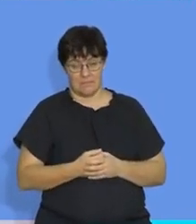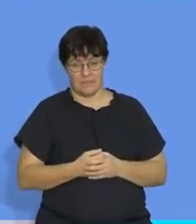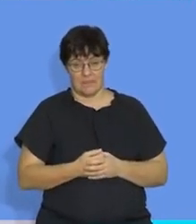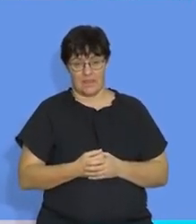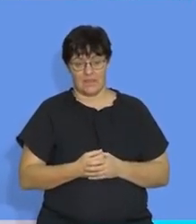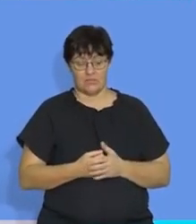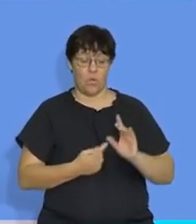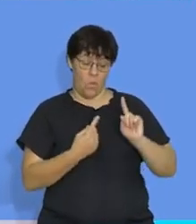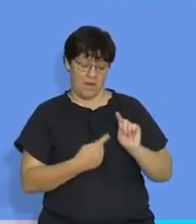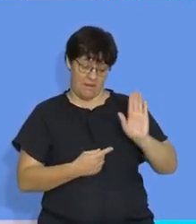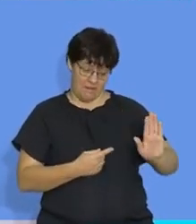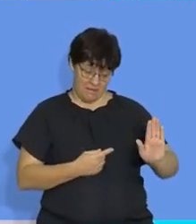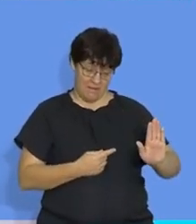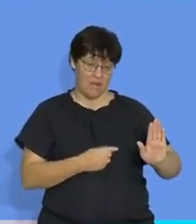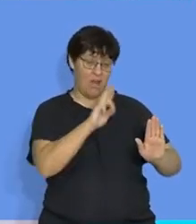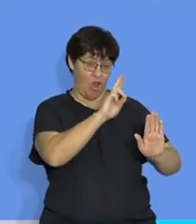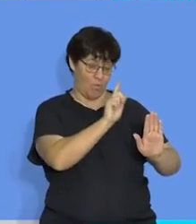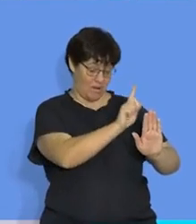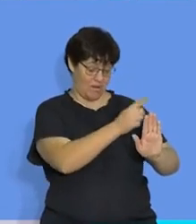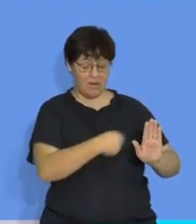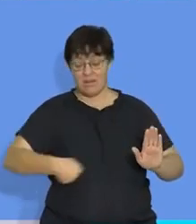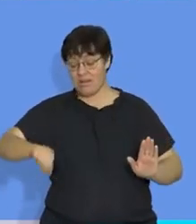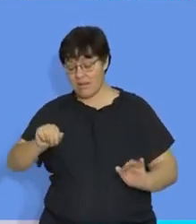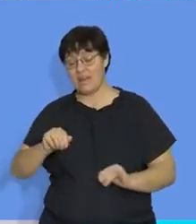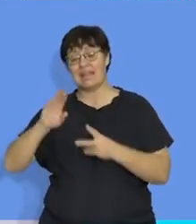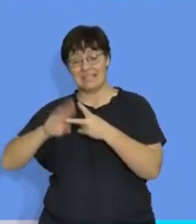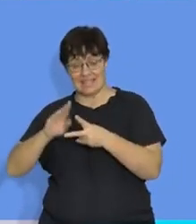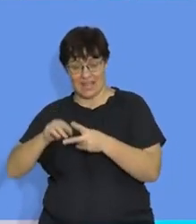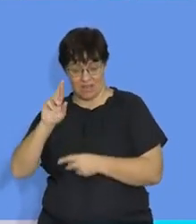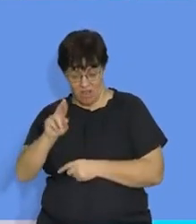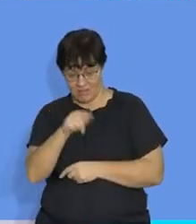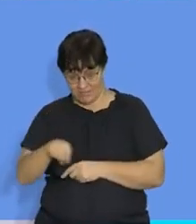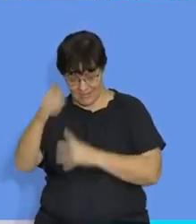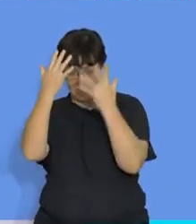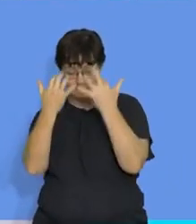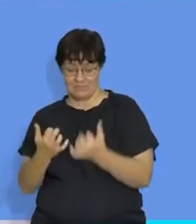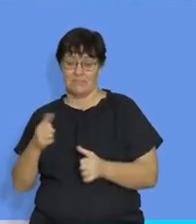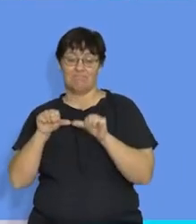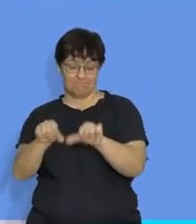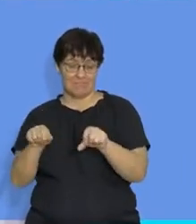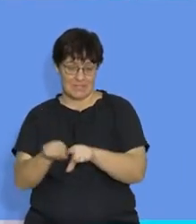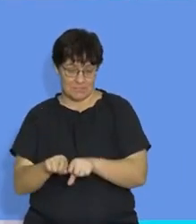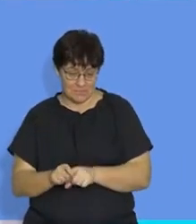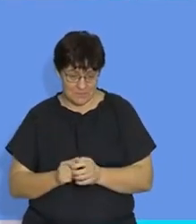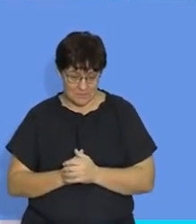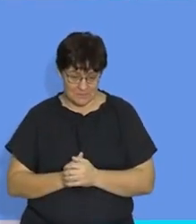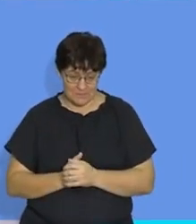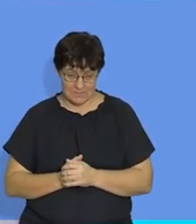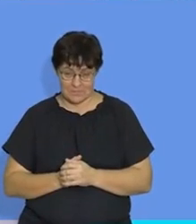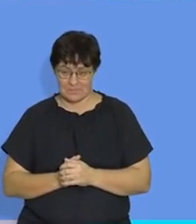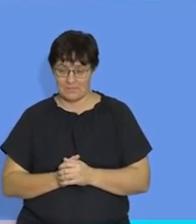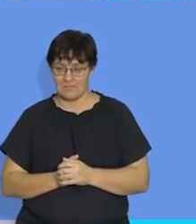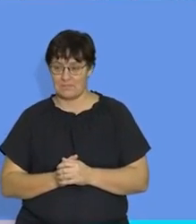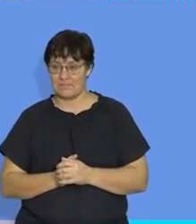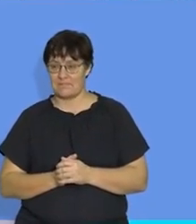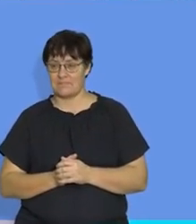my next r. So this is only one part of the question. We're now going to use the next r and the same a. Let's